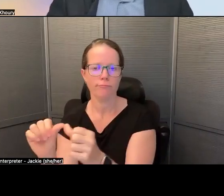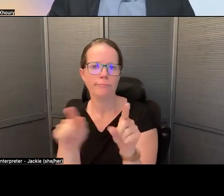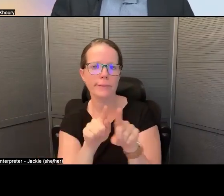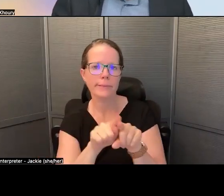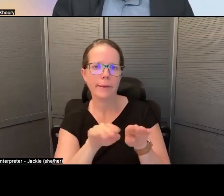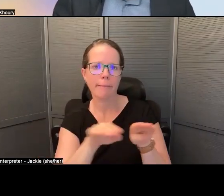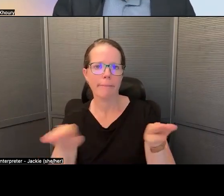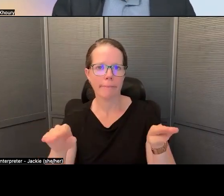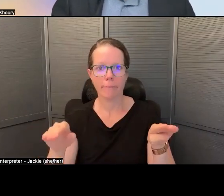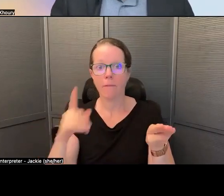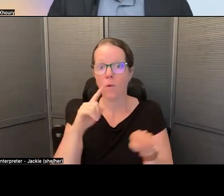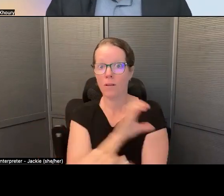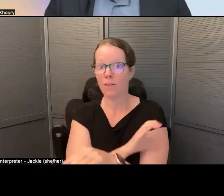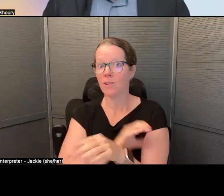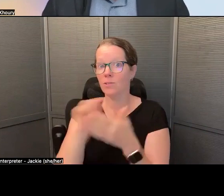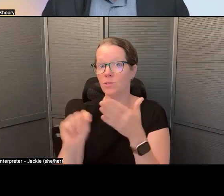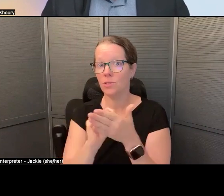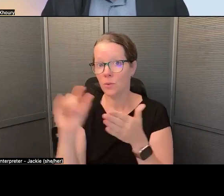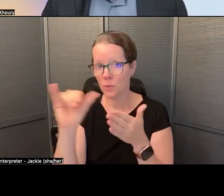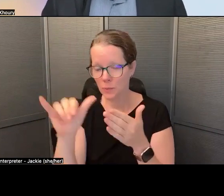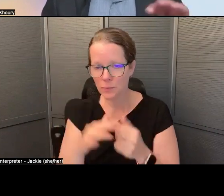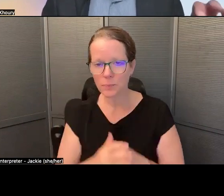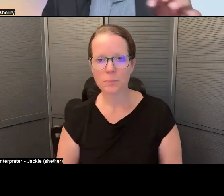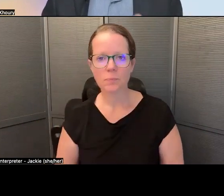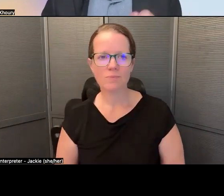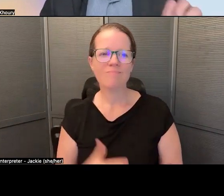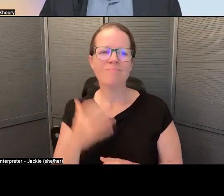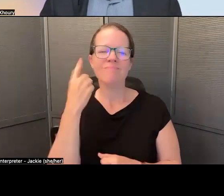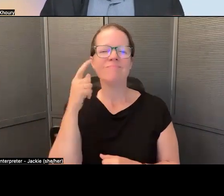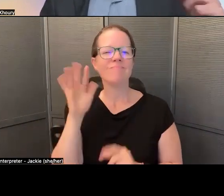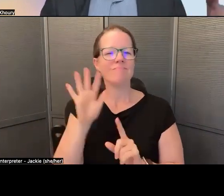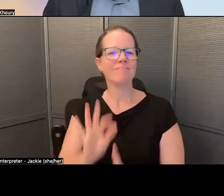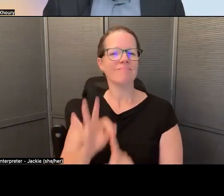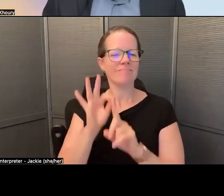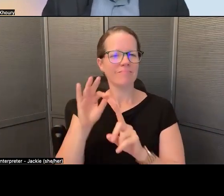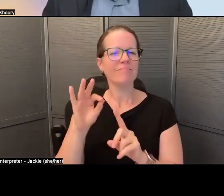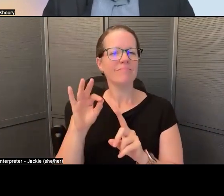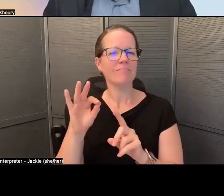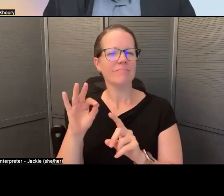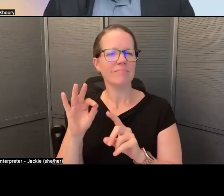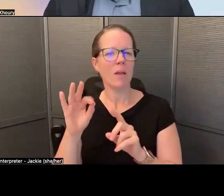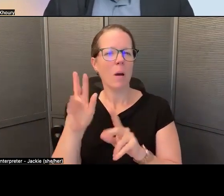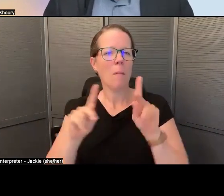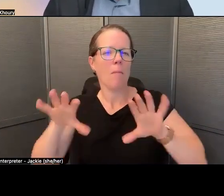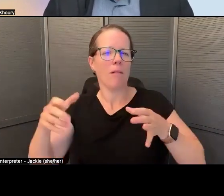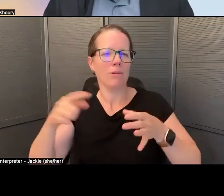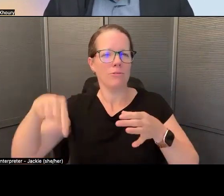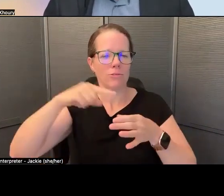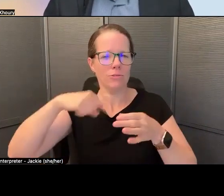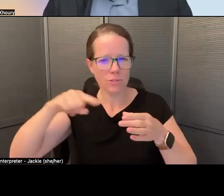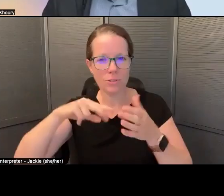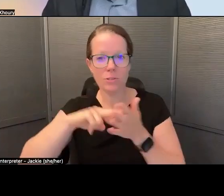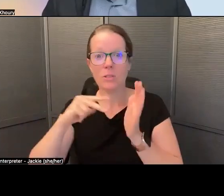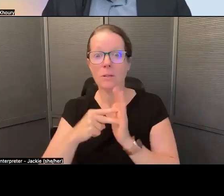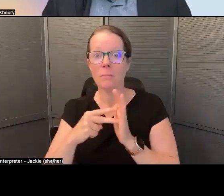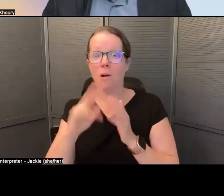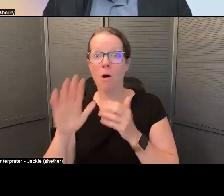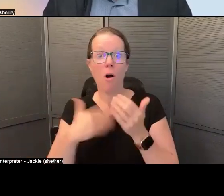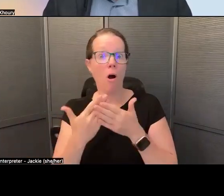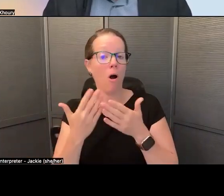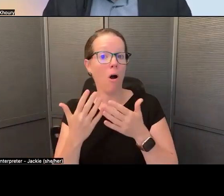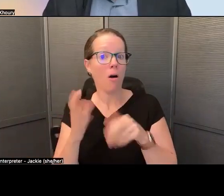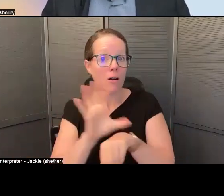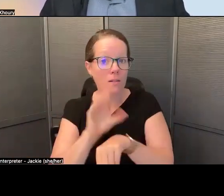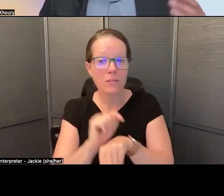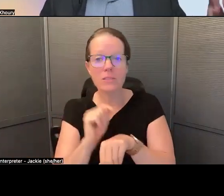of the particular mix of patient population needs, this unit didn't participate in all of the expert clinical consultations to the same degree as some of the